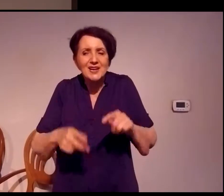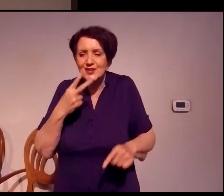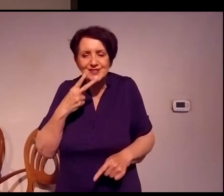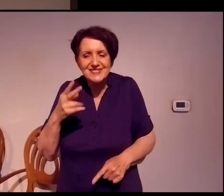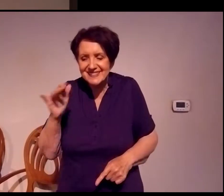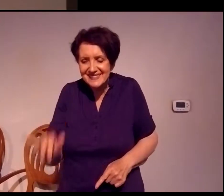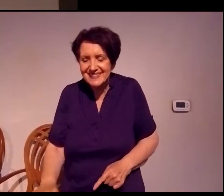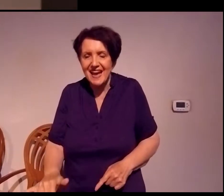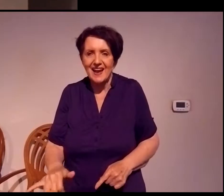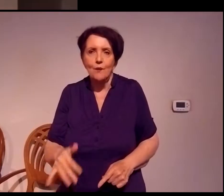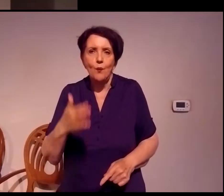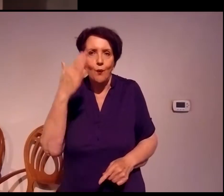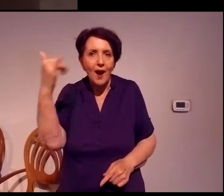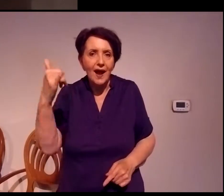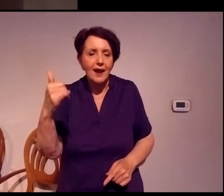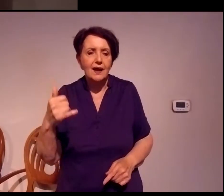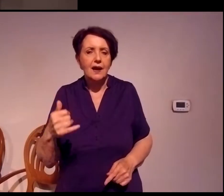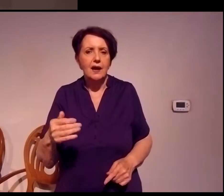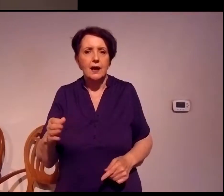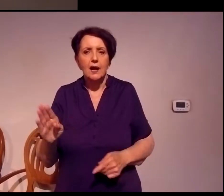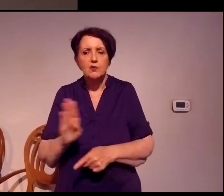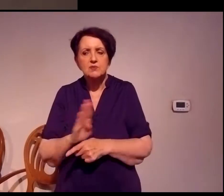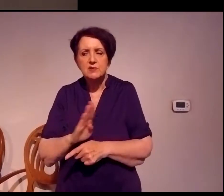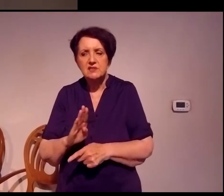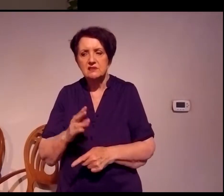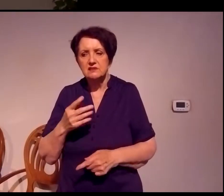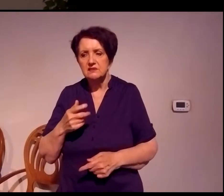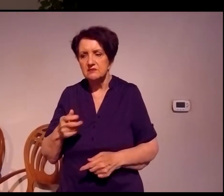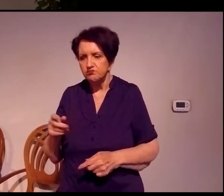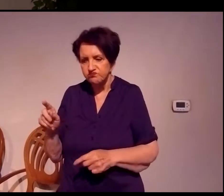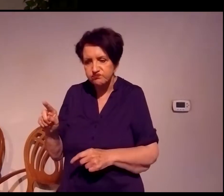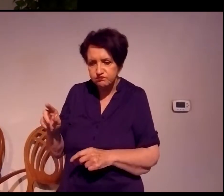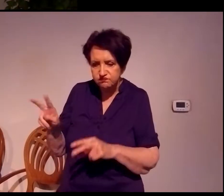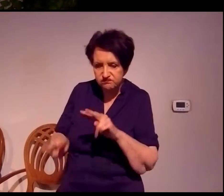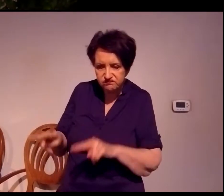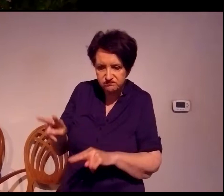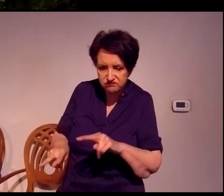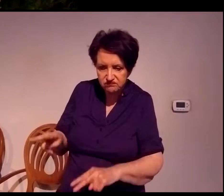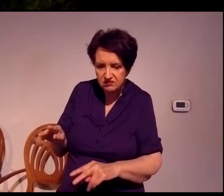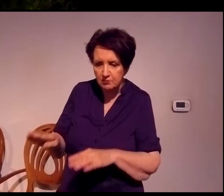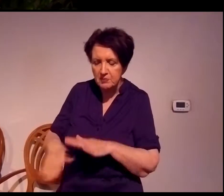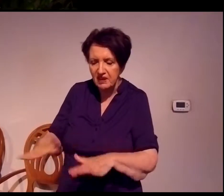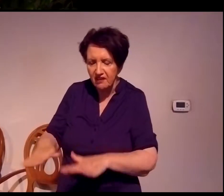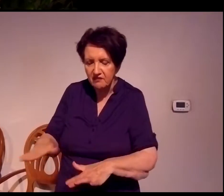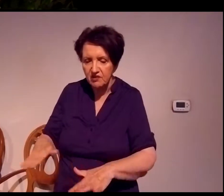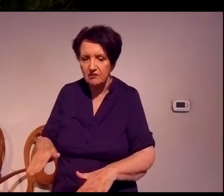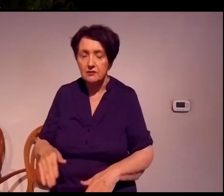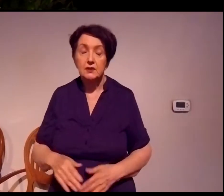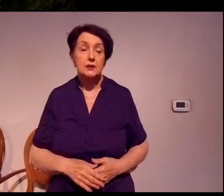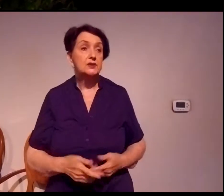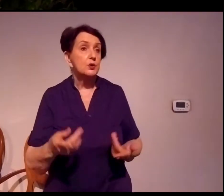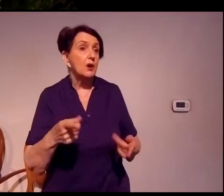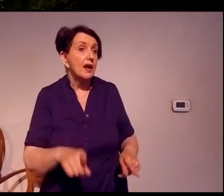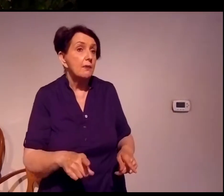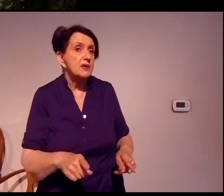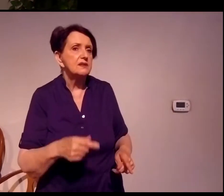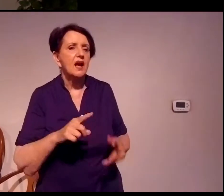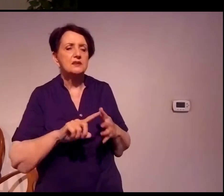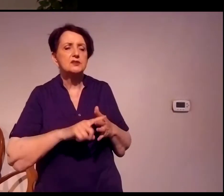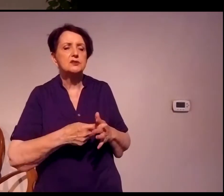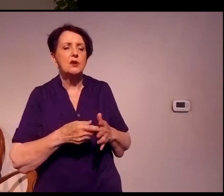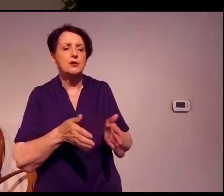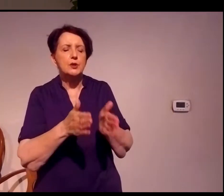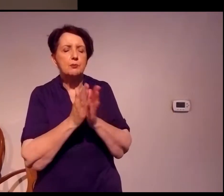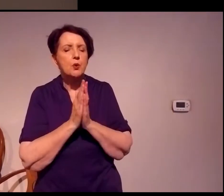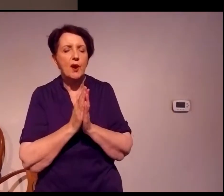I was so busy looking at her behavior. So I started praying for her, that she could see herself on